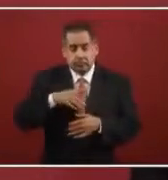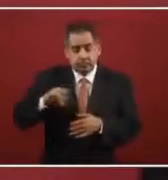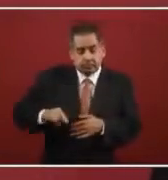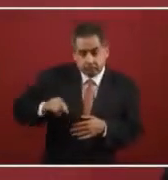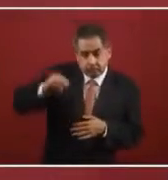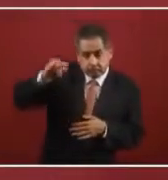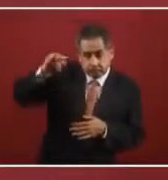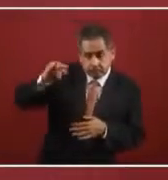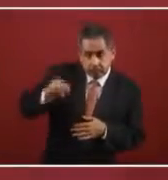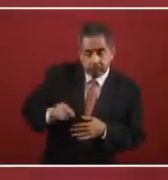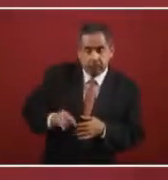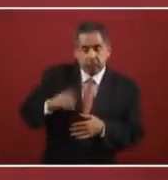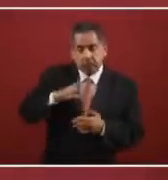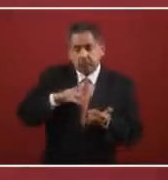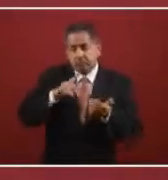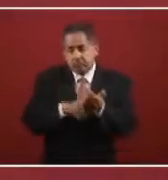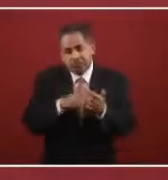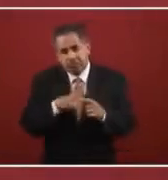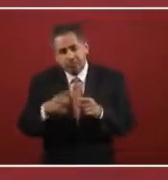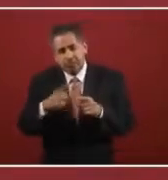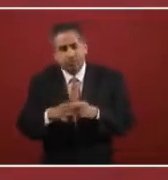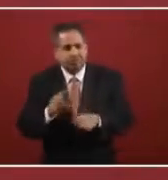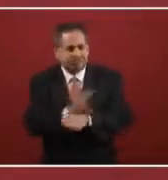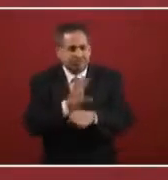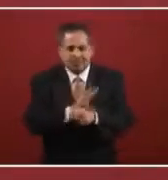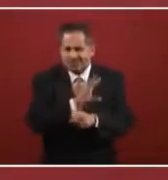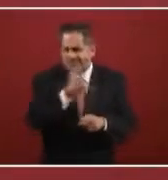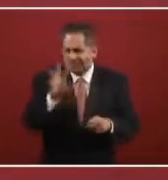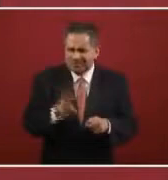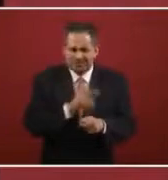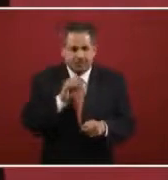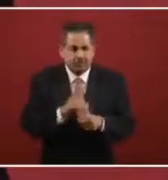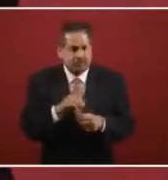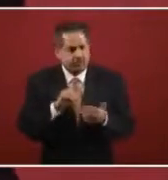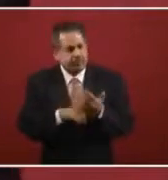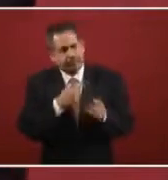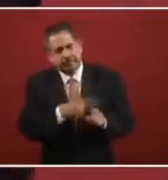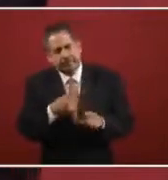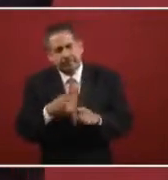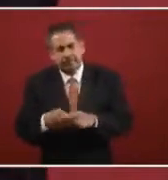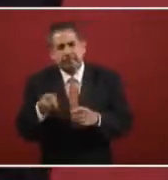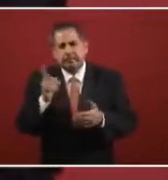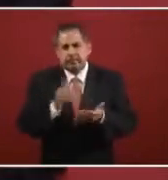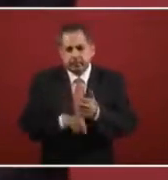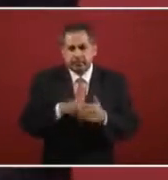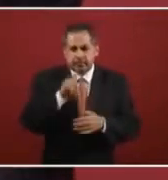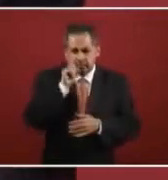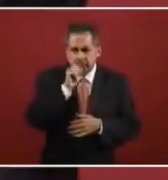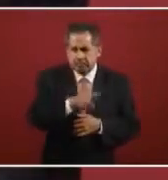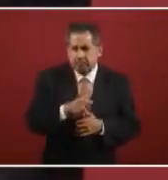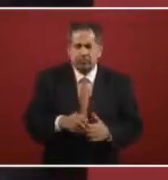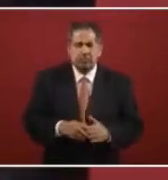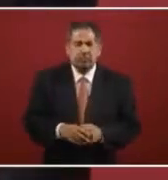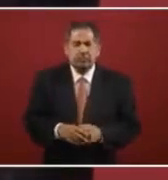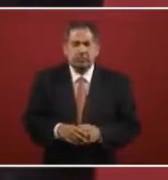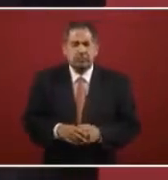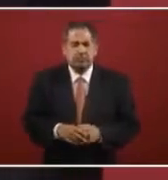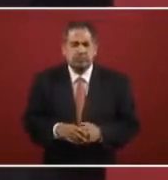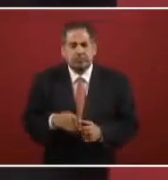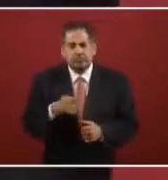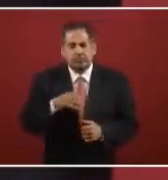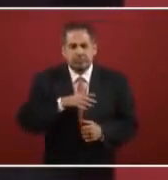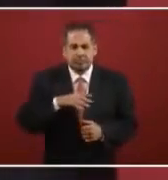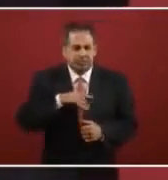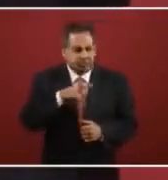Entonces, Wow, it is hay un nice. equipo auxiliar. Y además, pues ahí todo lo que Wow. también se trabajaba, es un equipo especial.